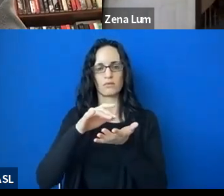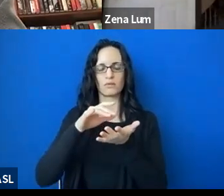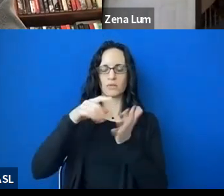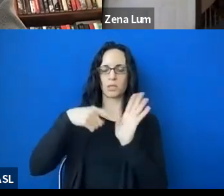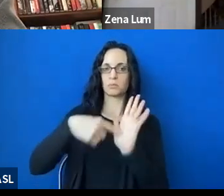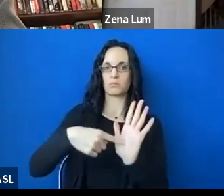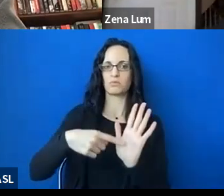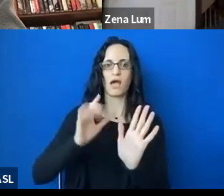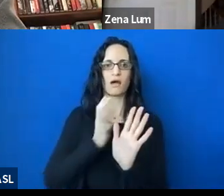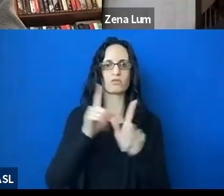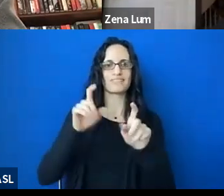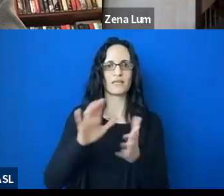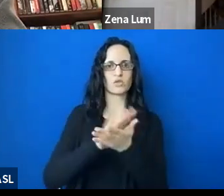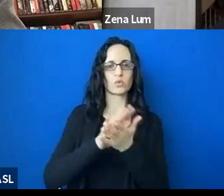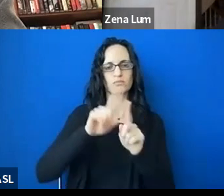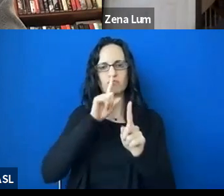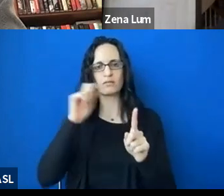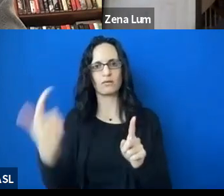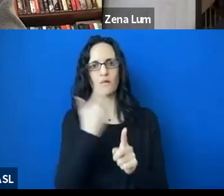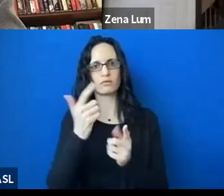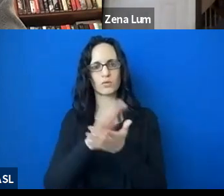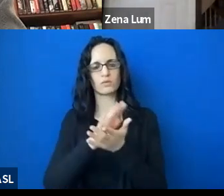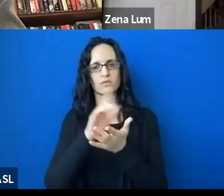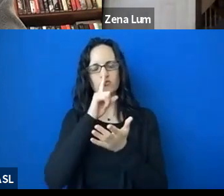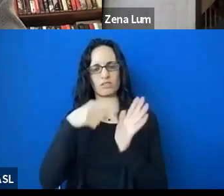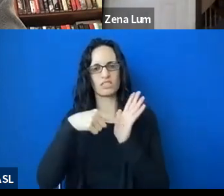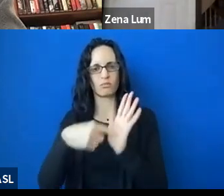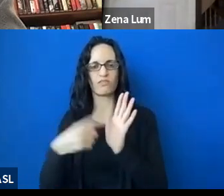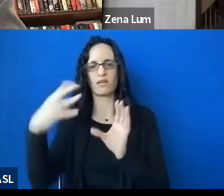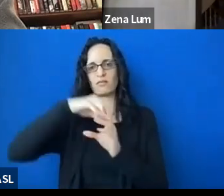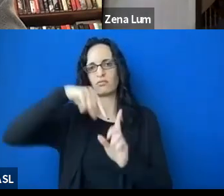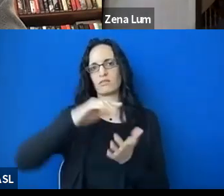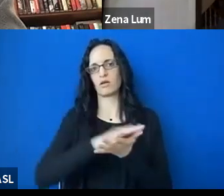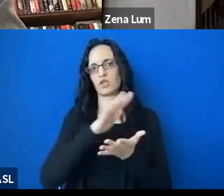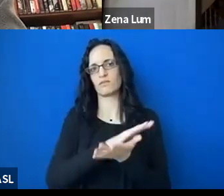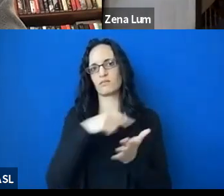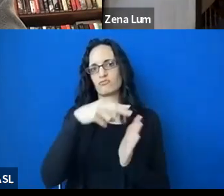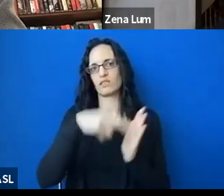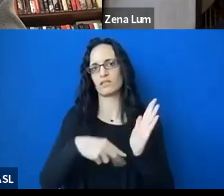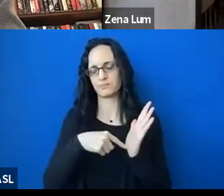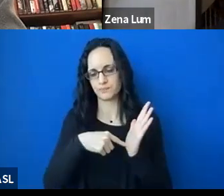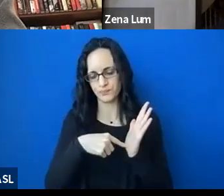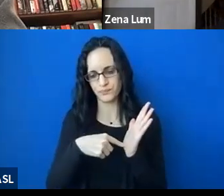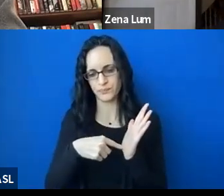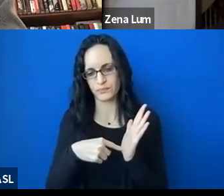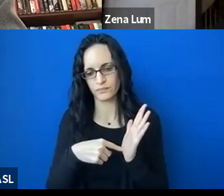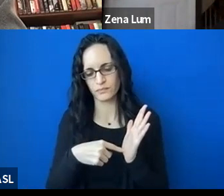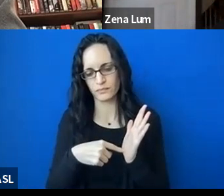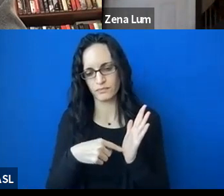all schools, is really exemplified in this document. And